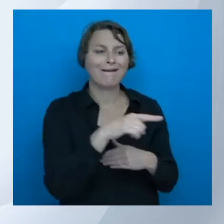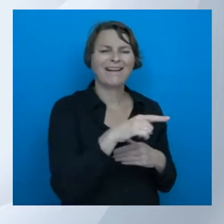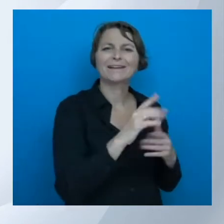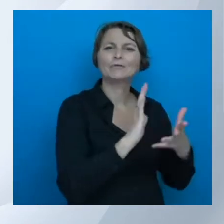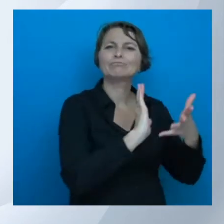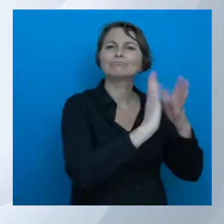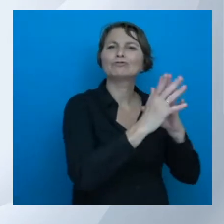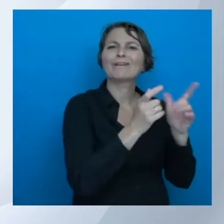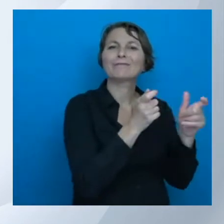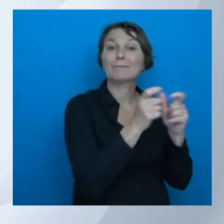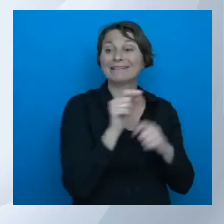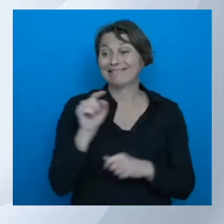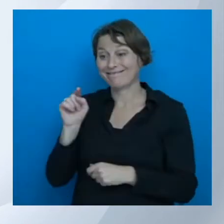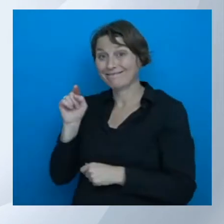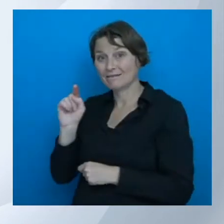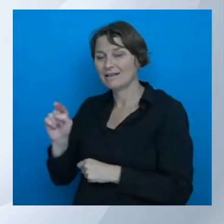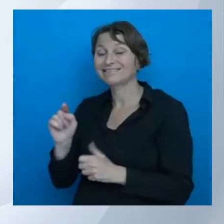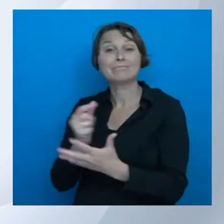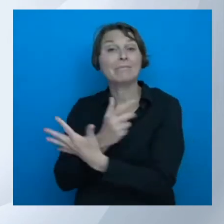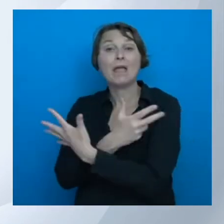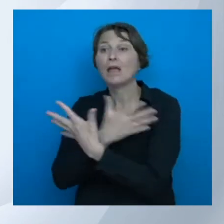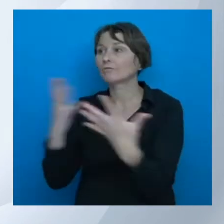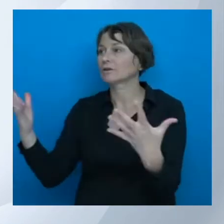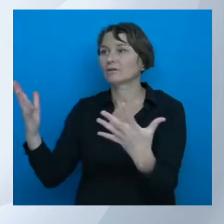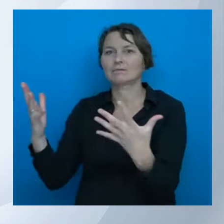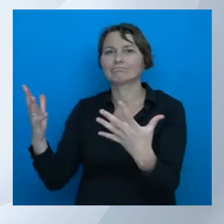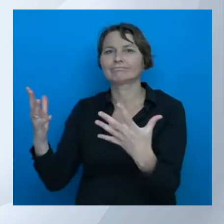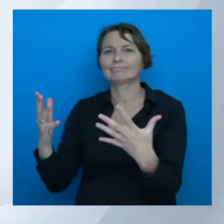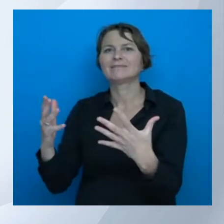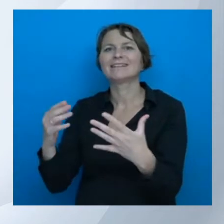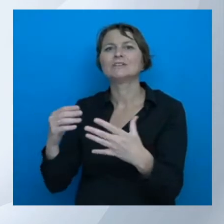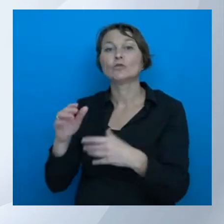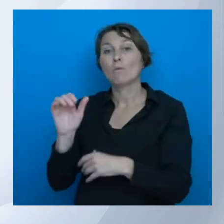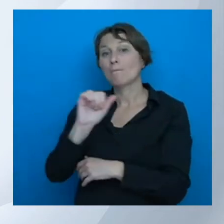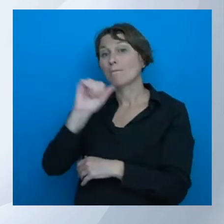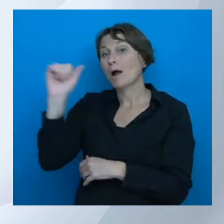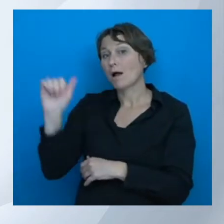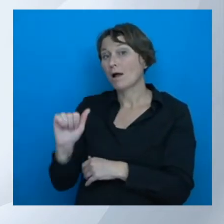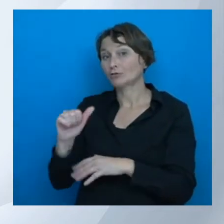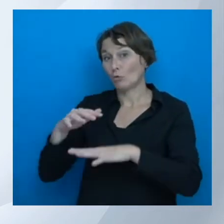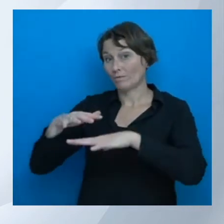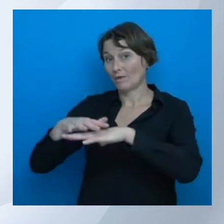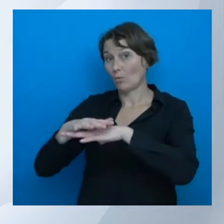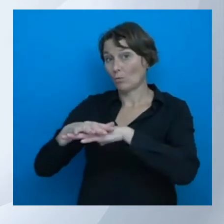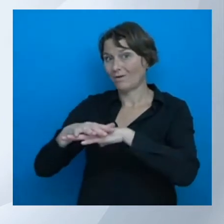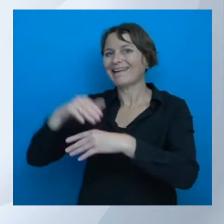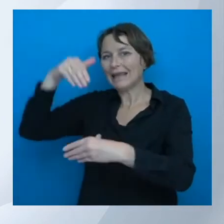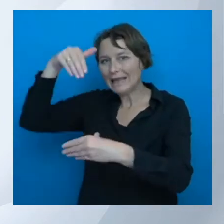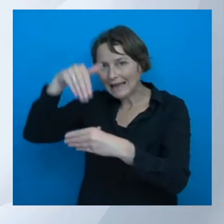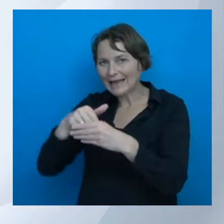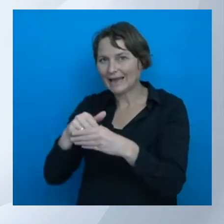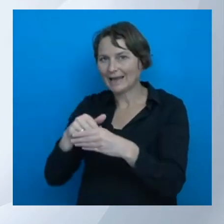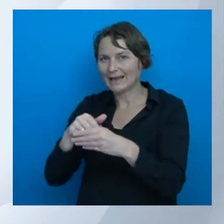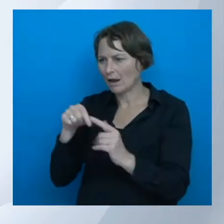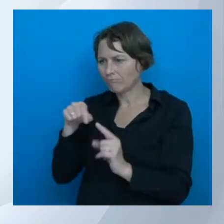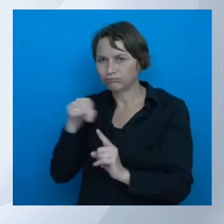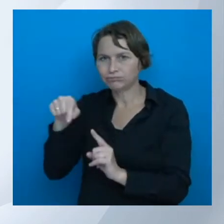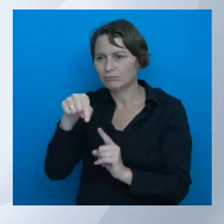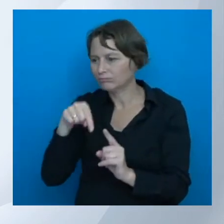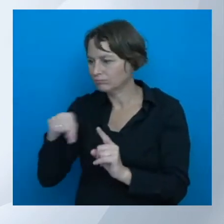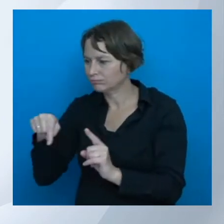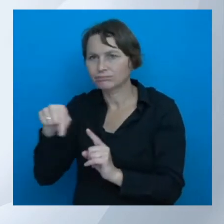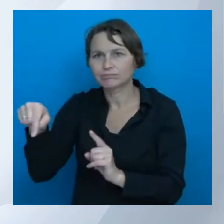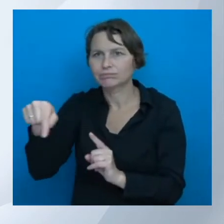this routes everything internally on Azure's network. That means it's super fast. Now, that might be a slightly weird